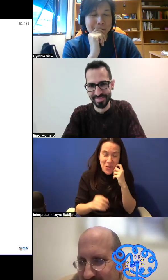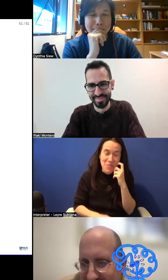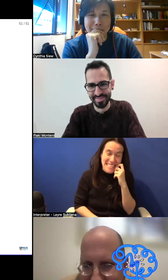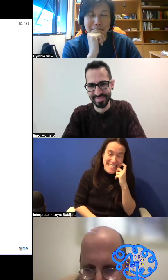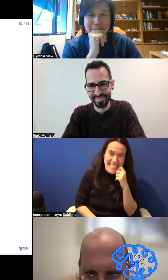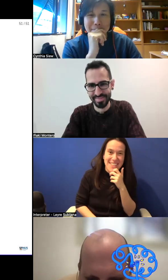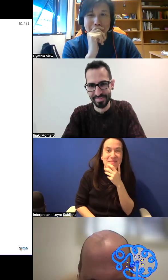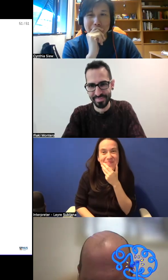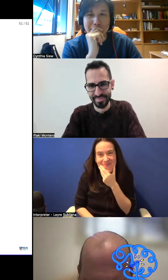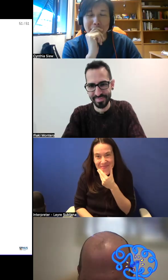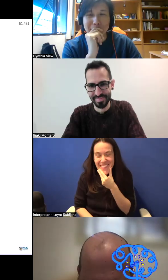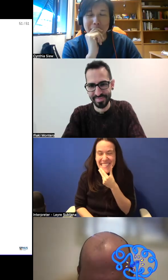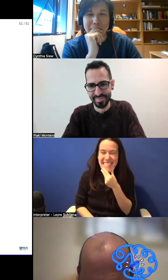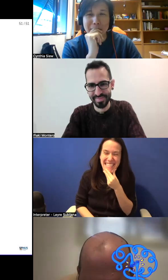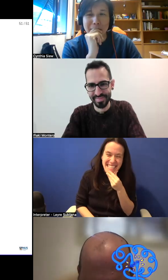Hmm.